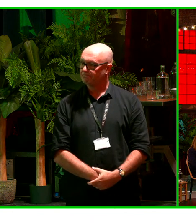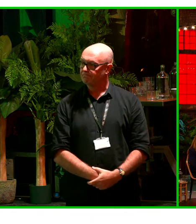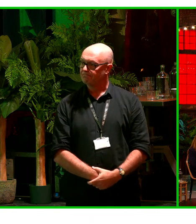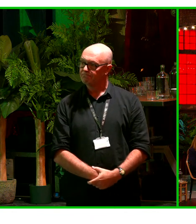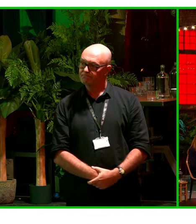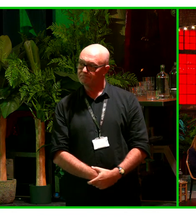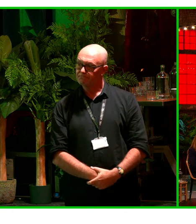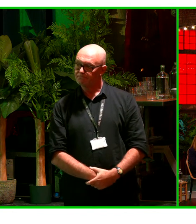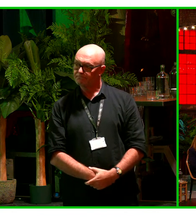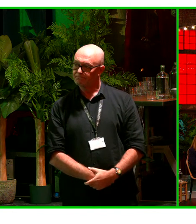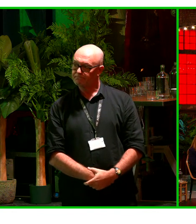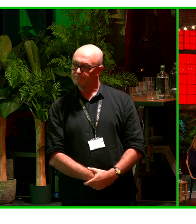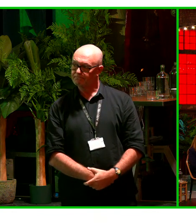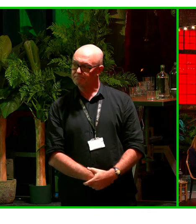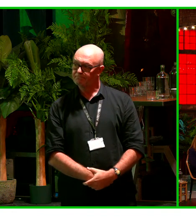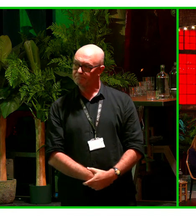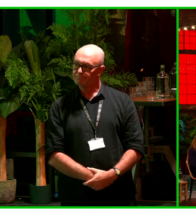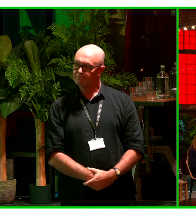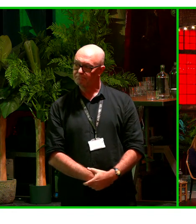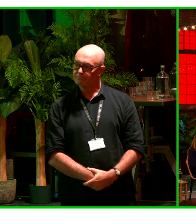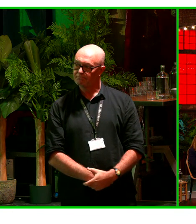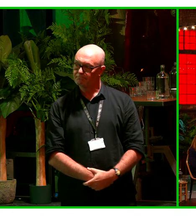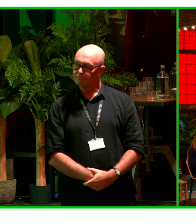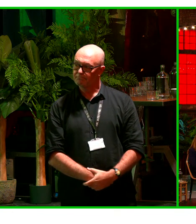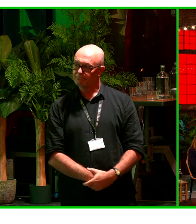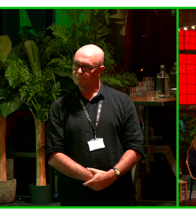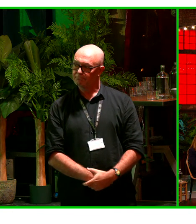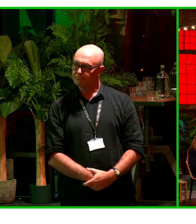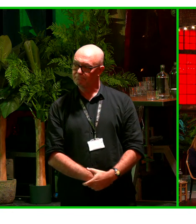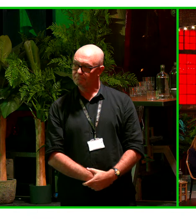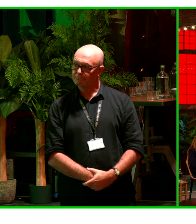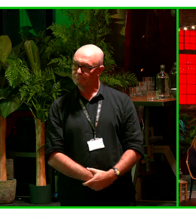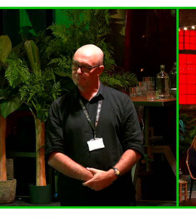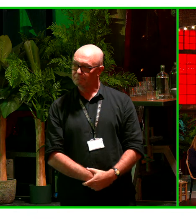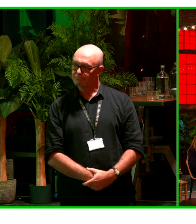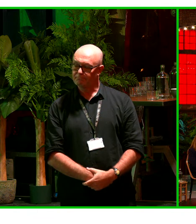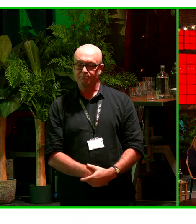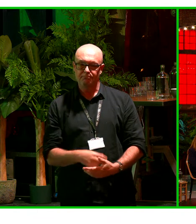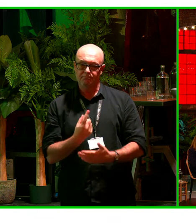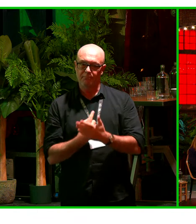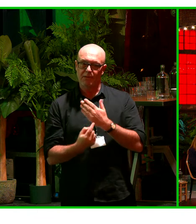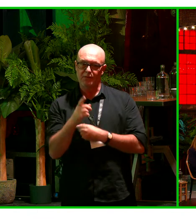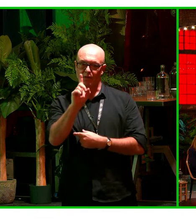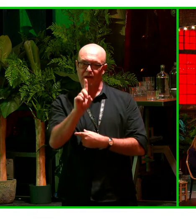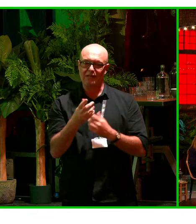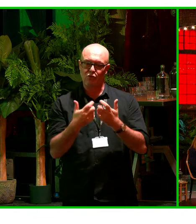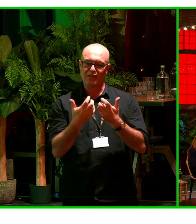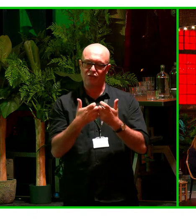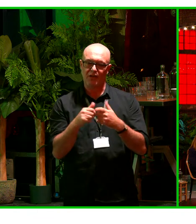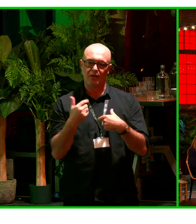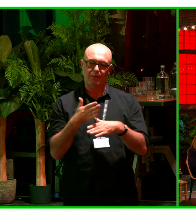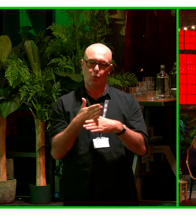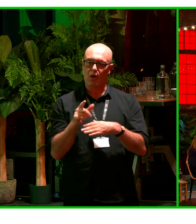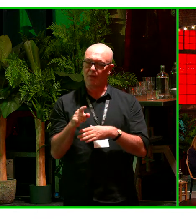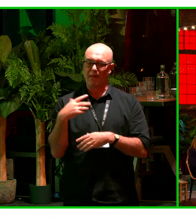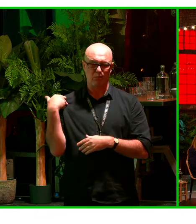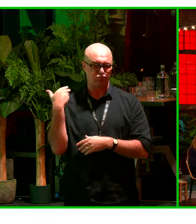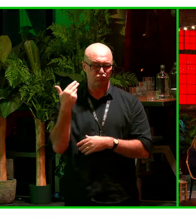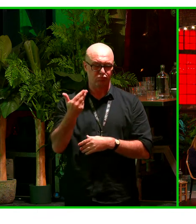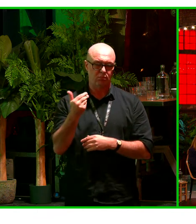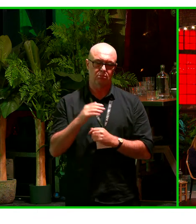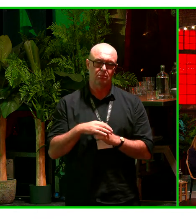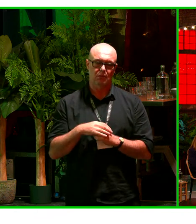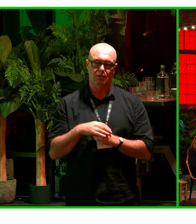today at Siemens, I believe, and is an electrical engineer by trade. SSI provides a range of